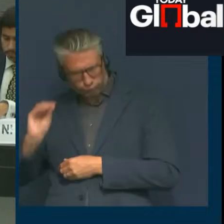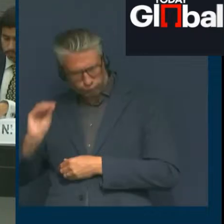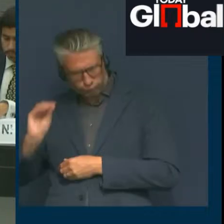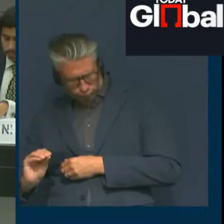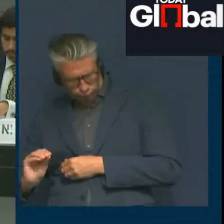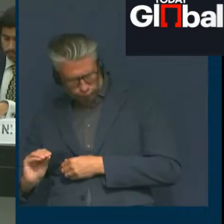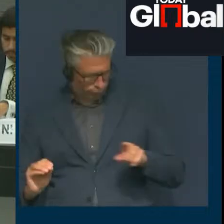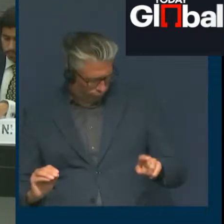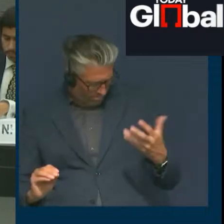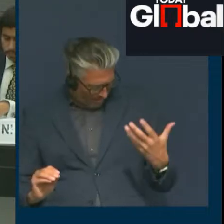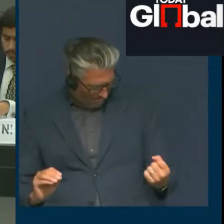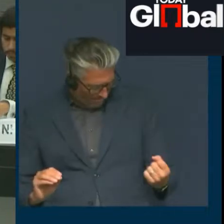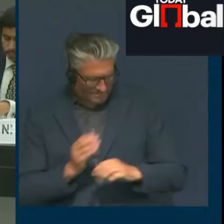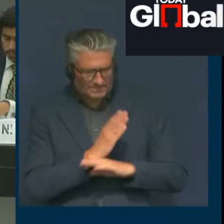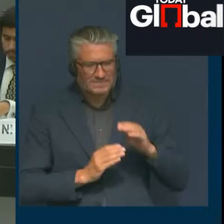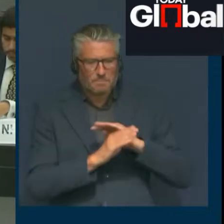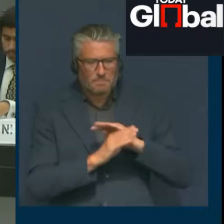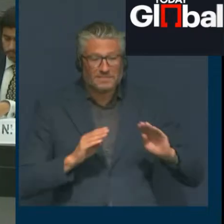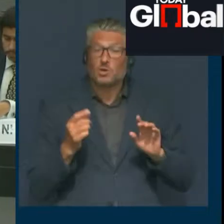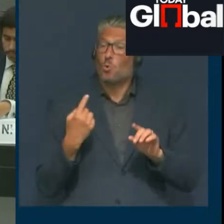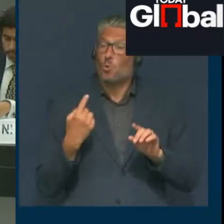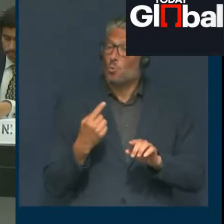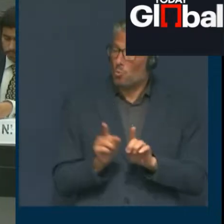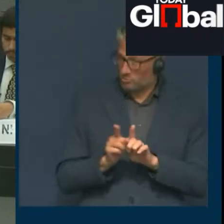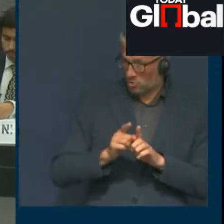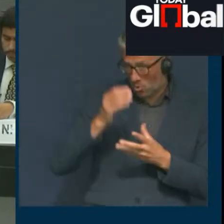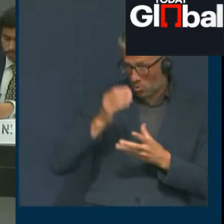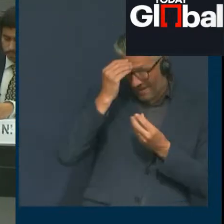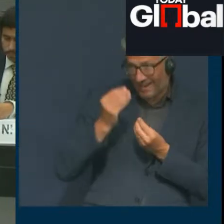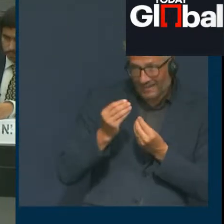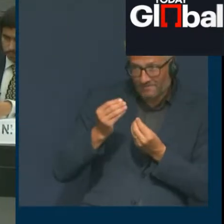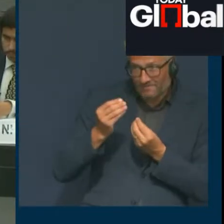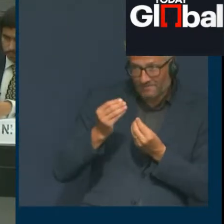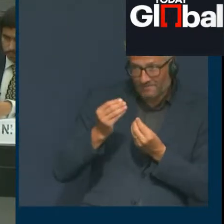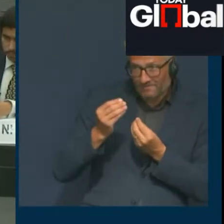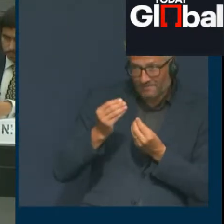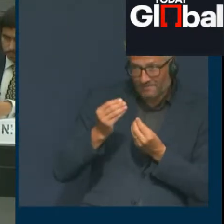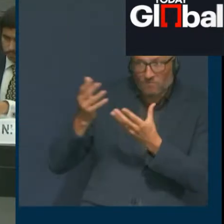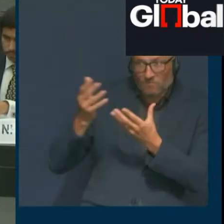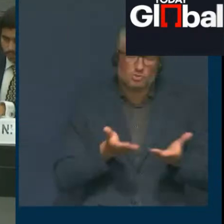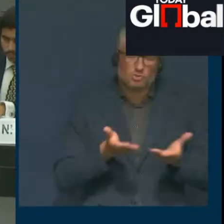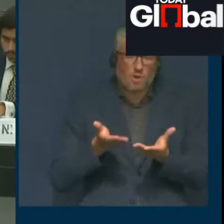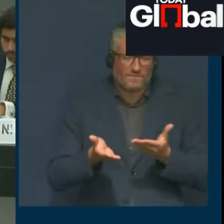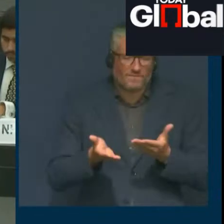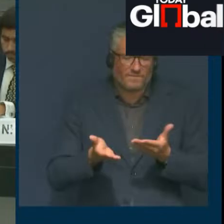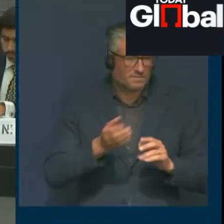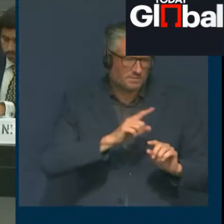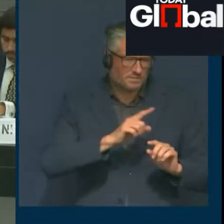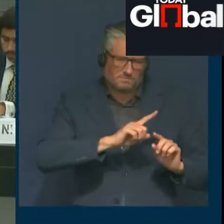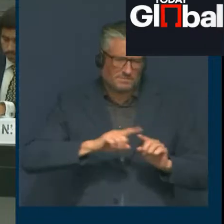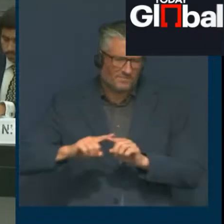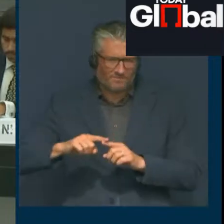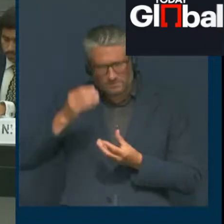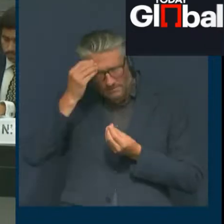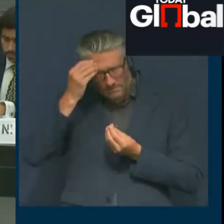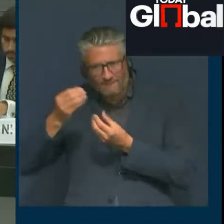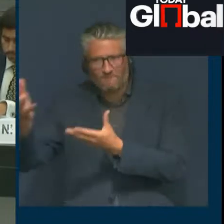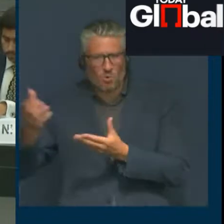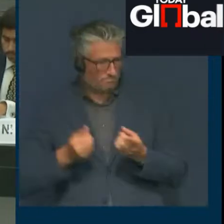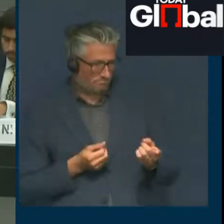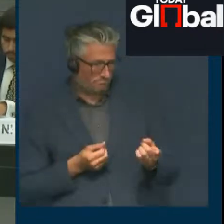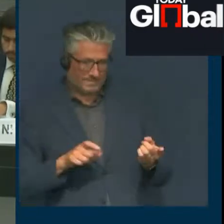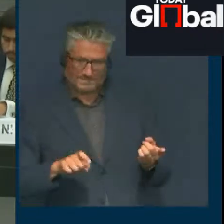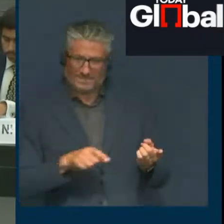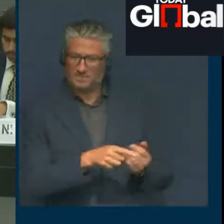relevant authorities and services. The relevant information are being